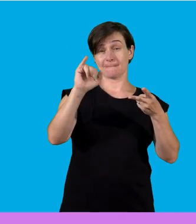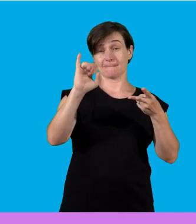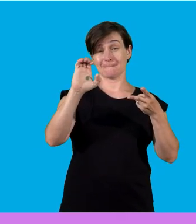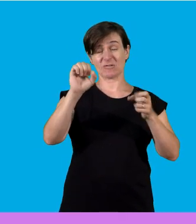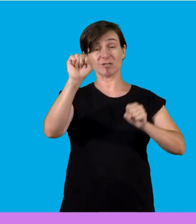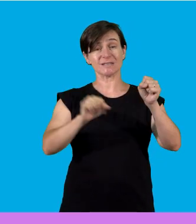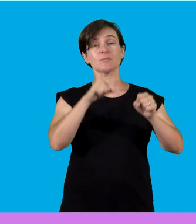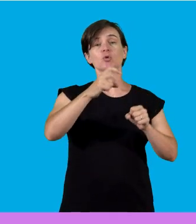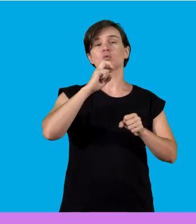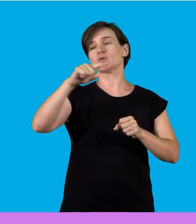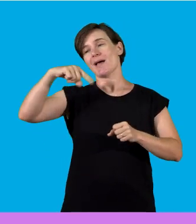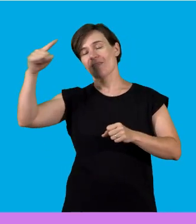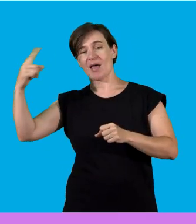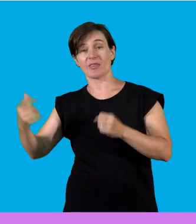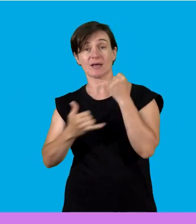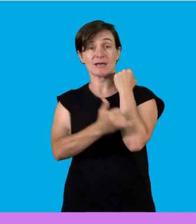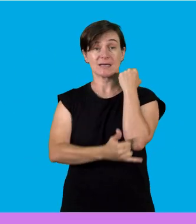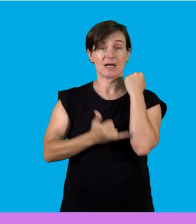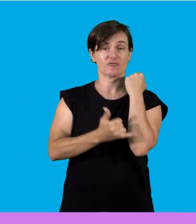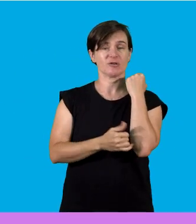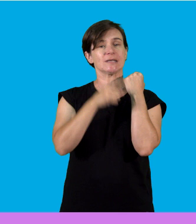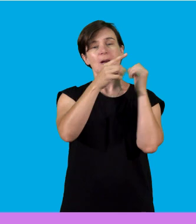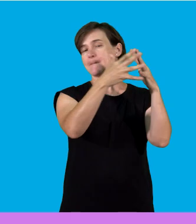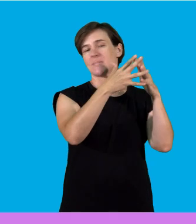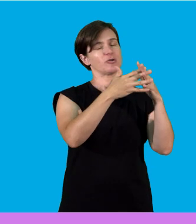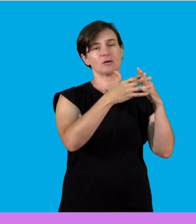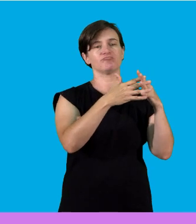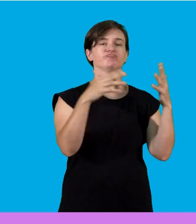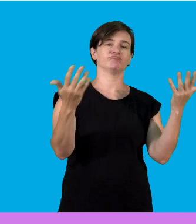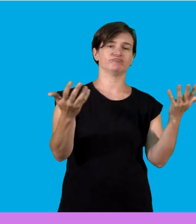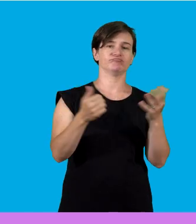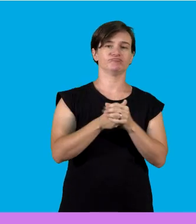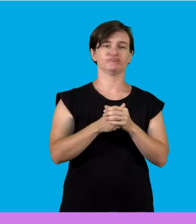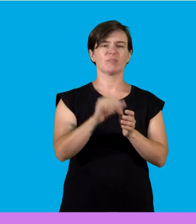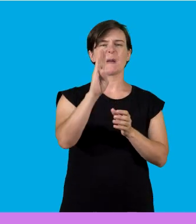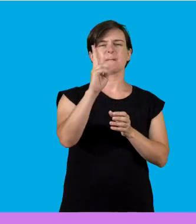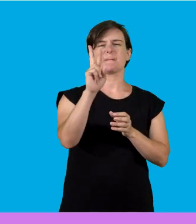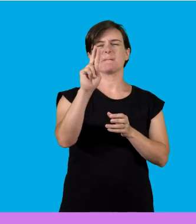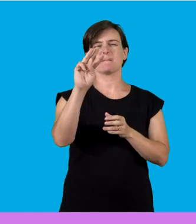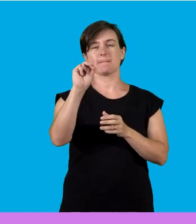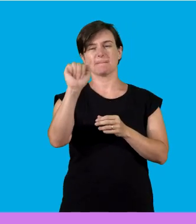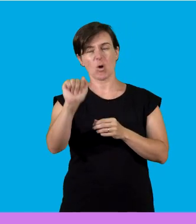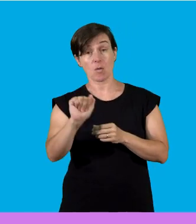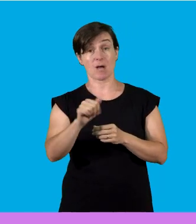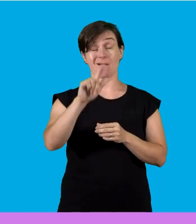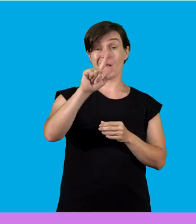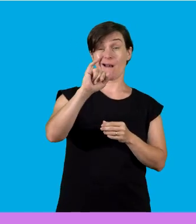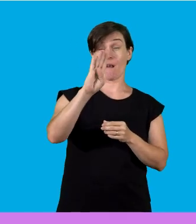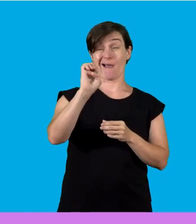is used in other countries with the exception of the USA, Burma, and